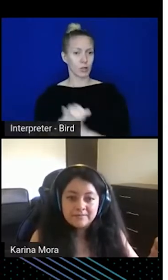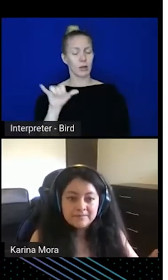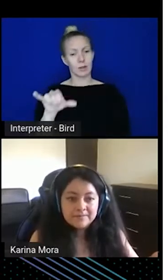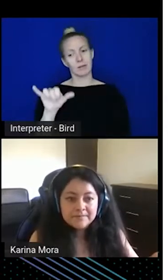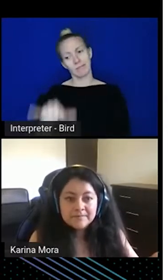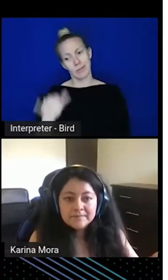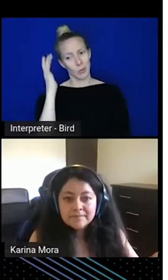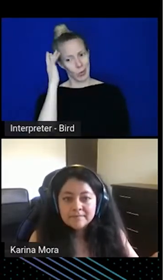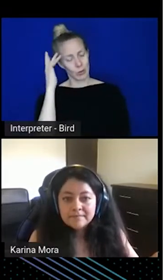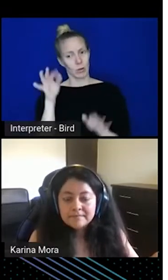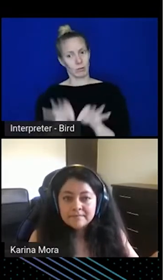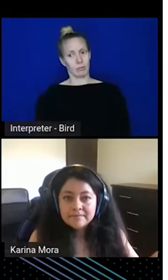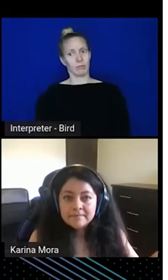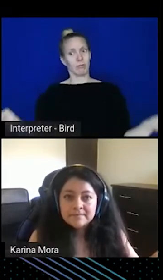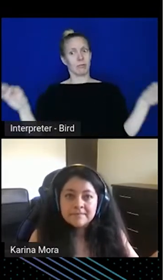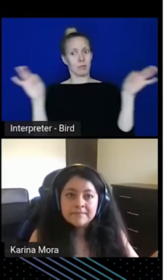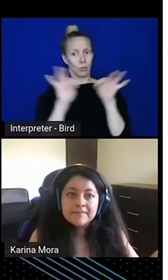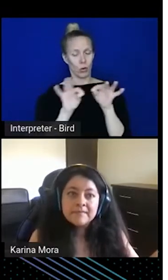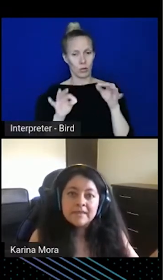prioritize.